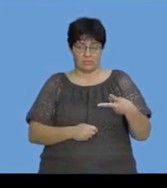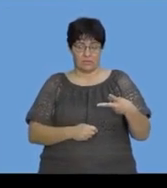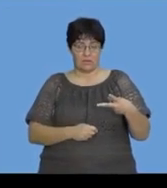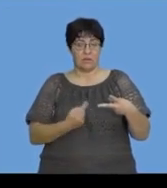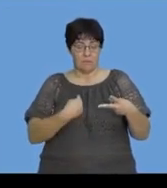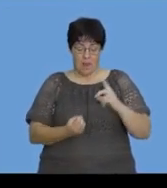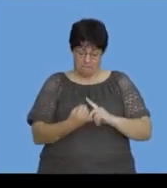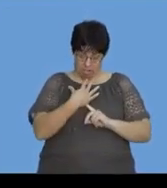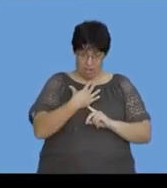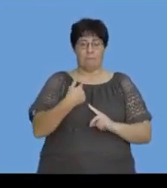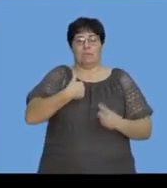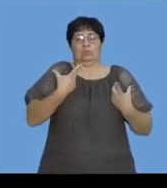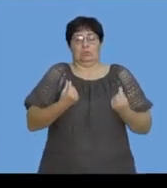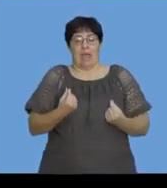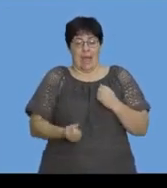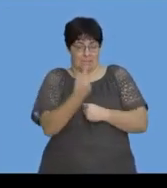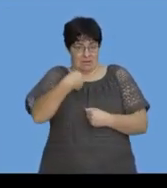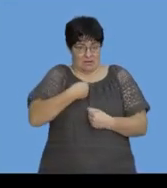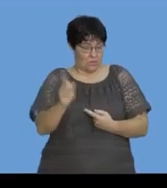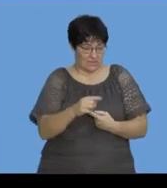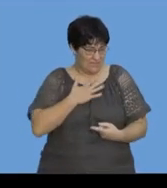This one, what does it do to me?